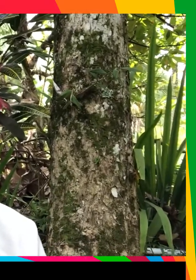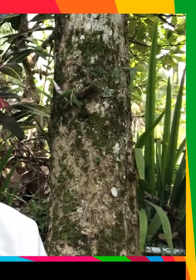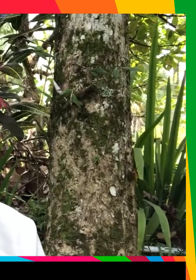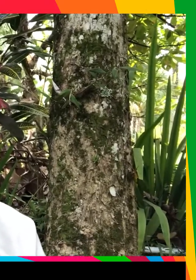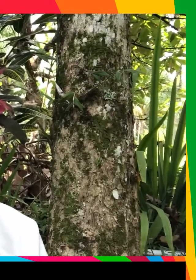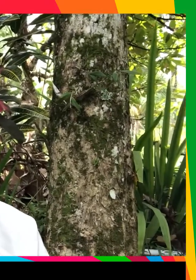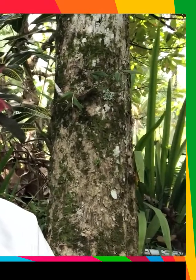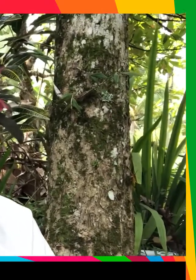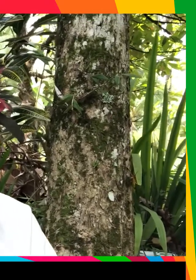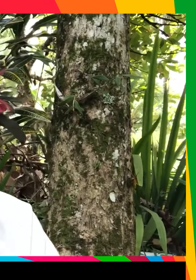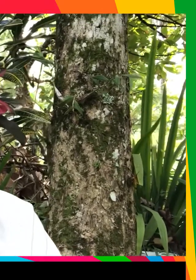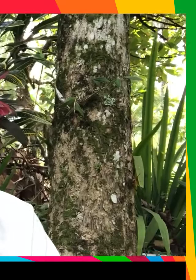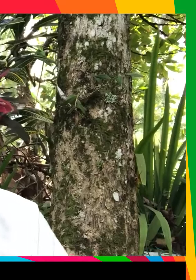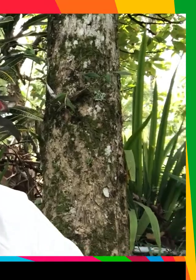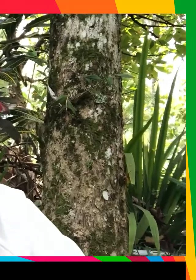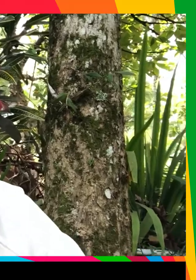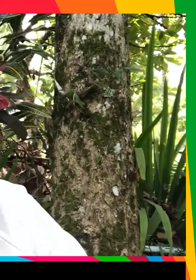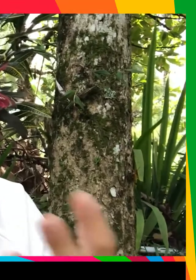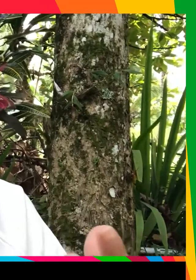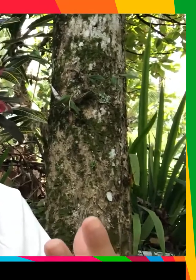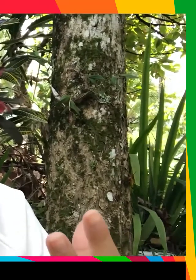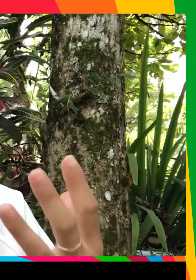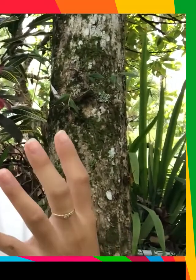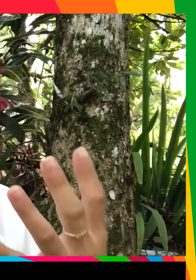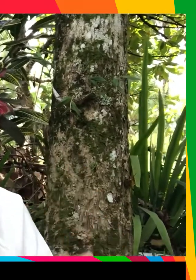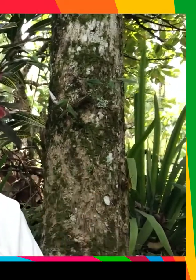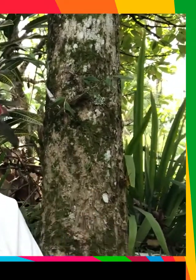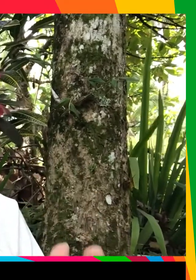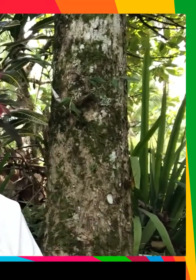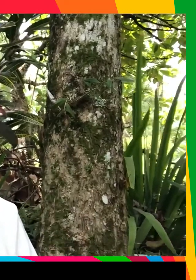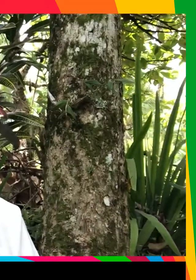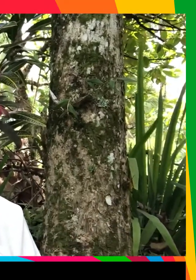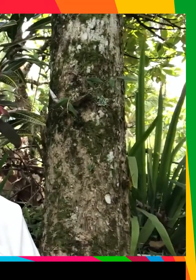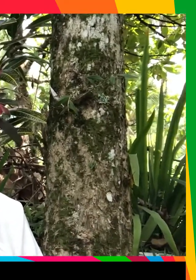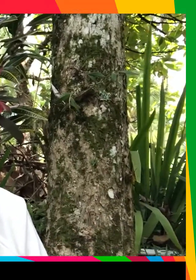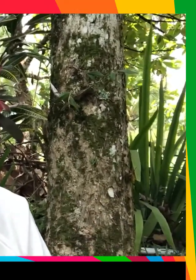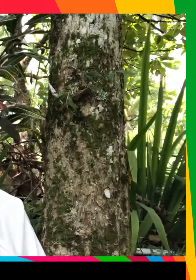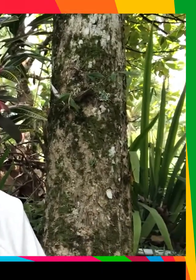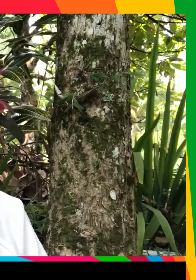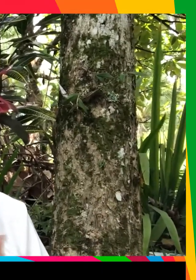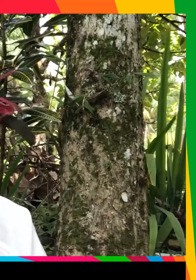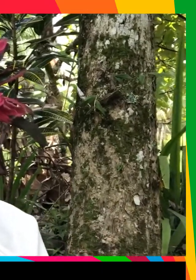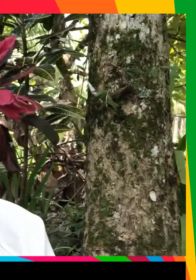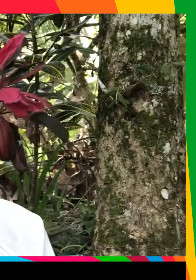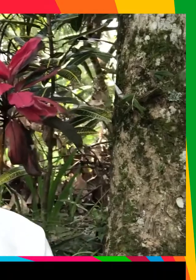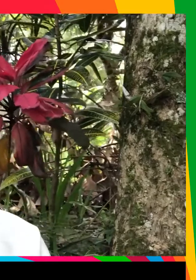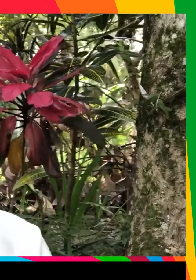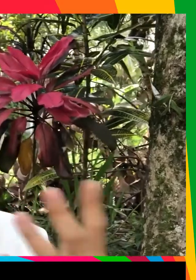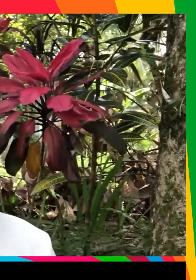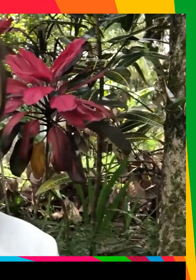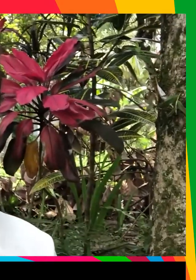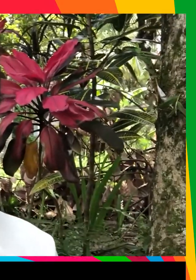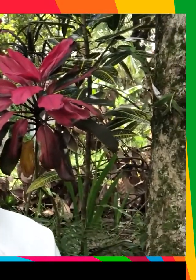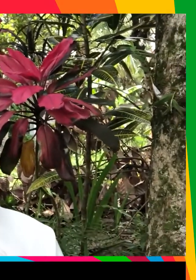was a problem and the growing feeling of we had to do something. So, without a business plan, without